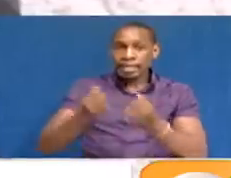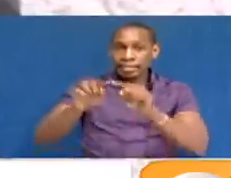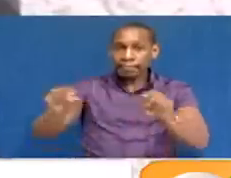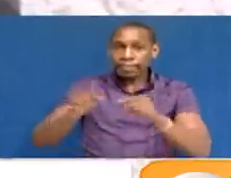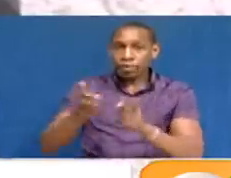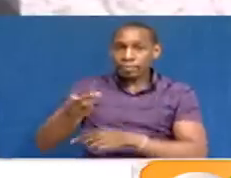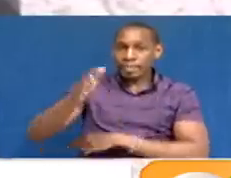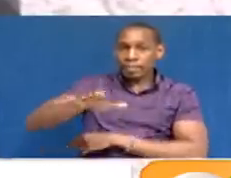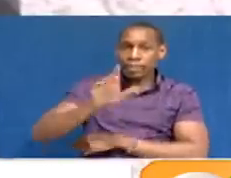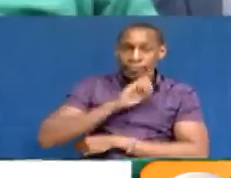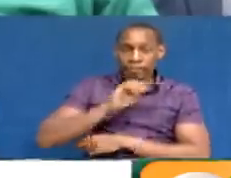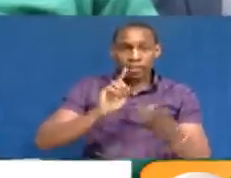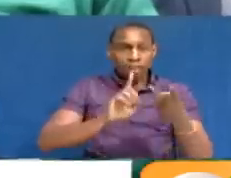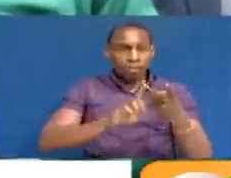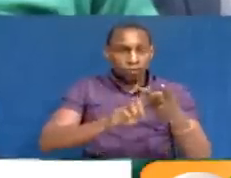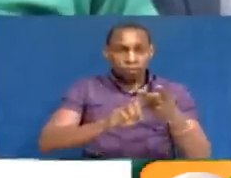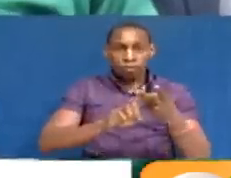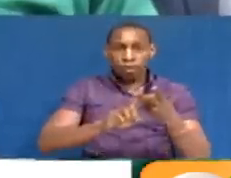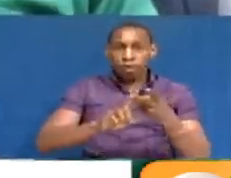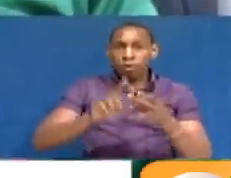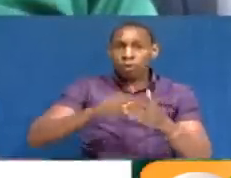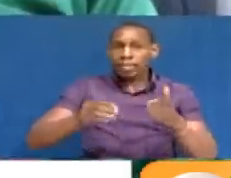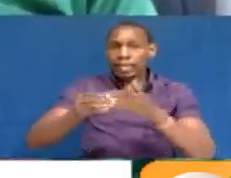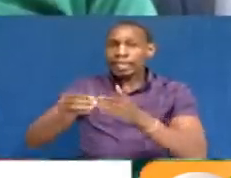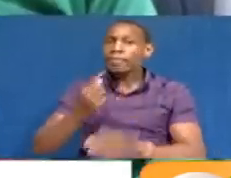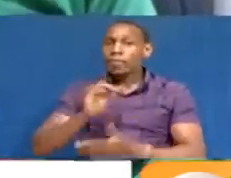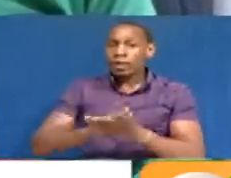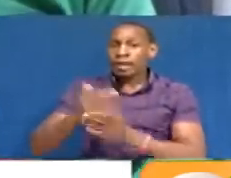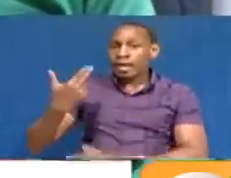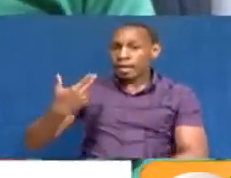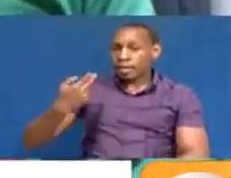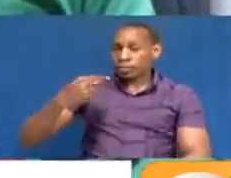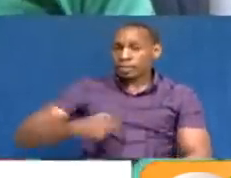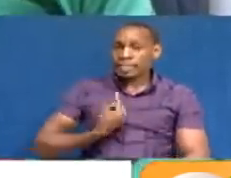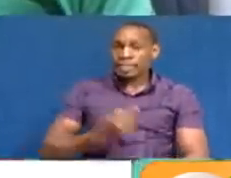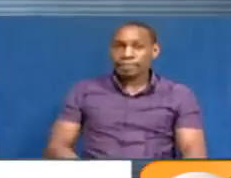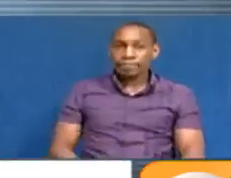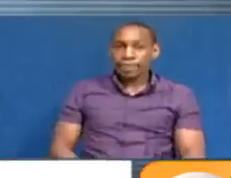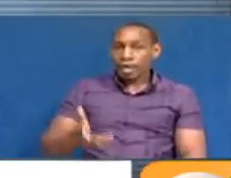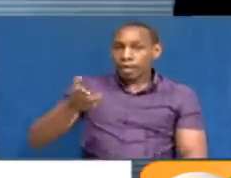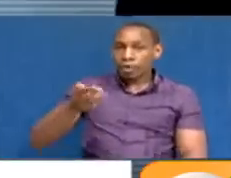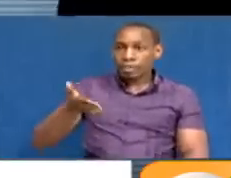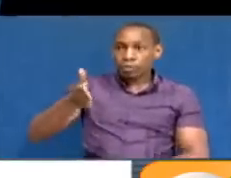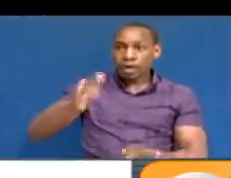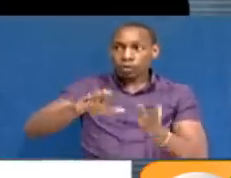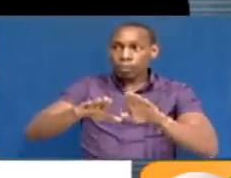where the gun was stored and what could have led the young boy to take his life.